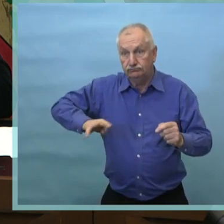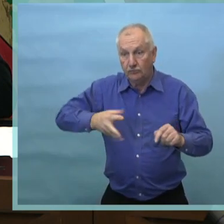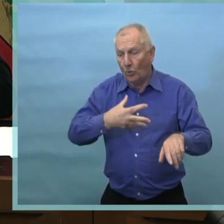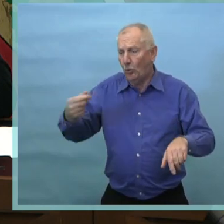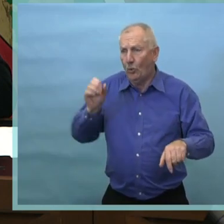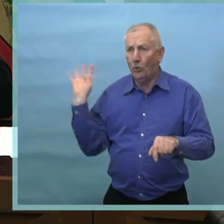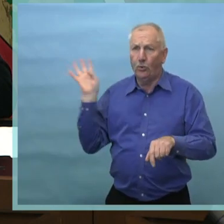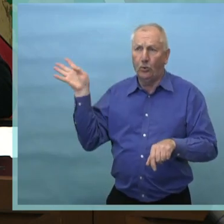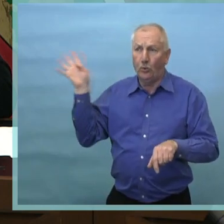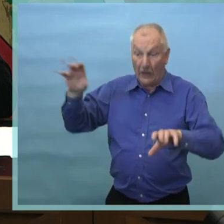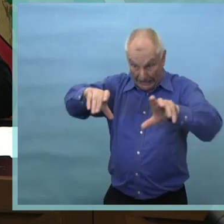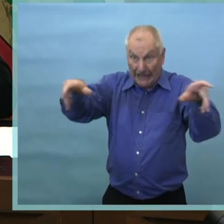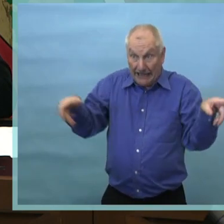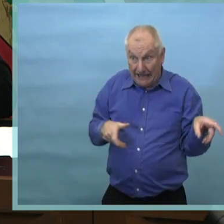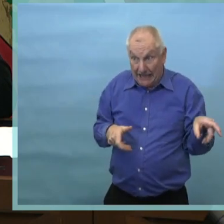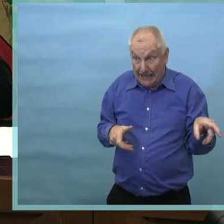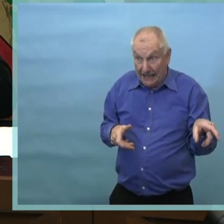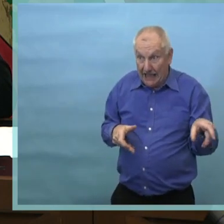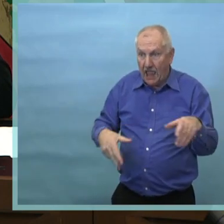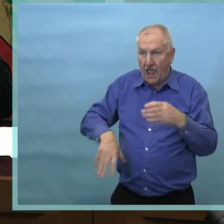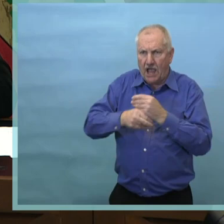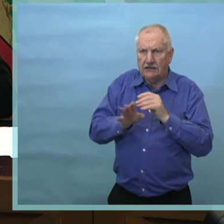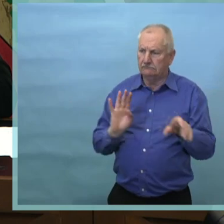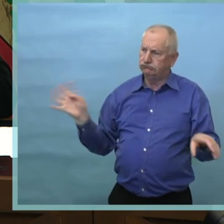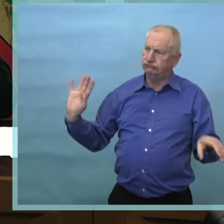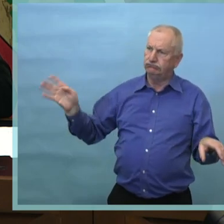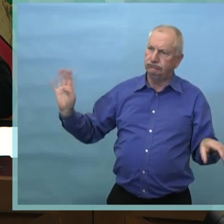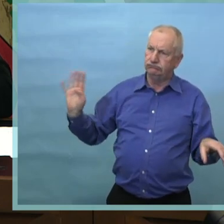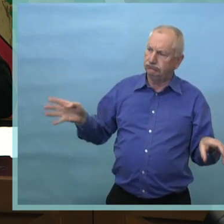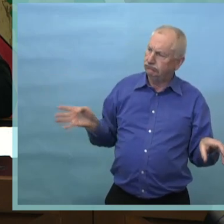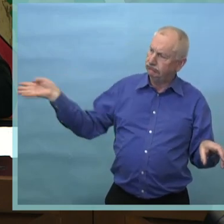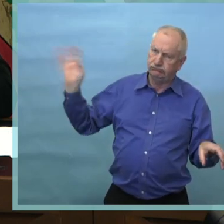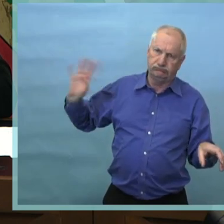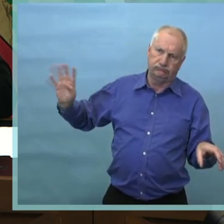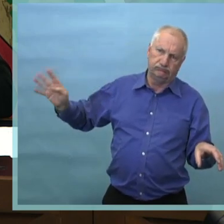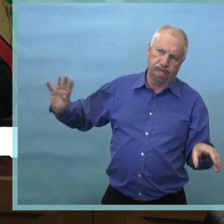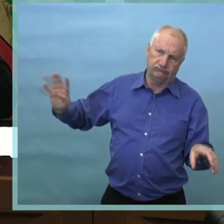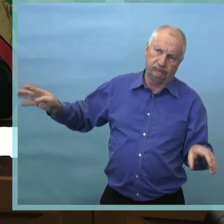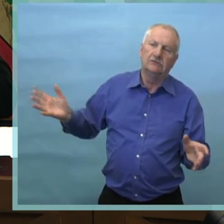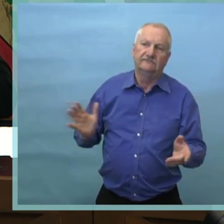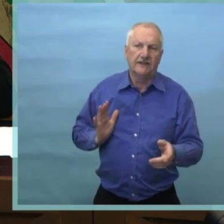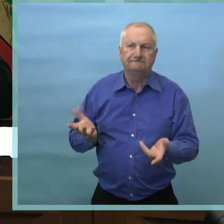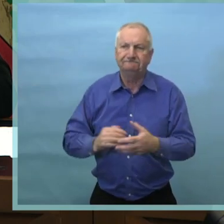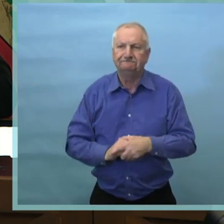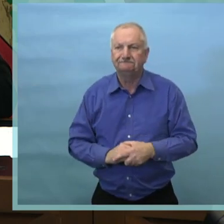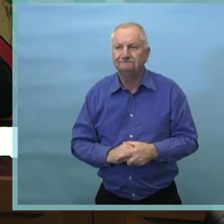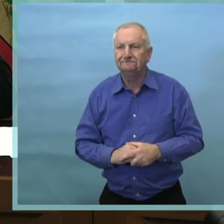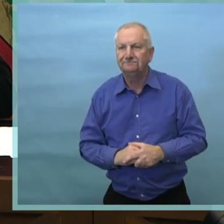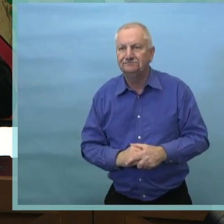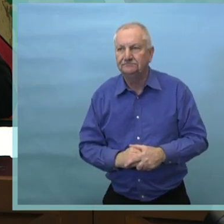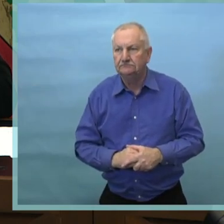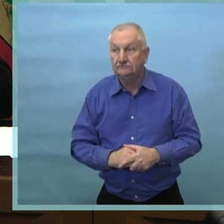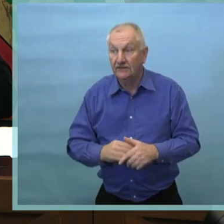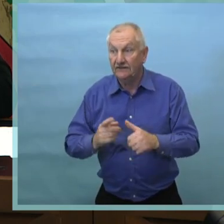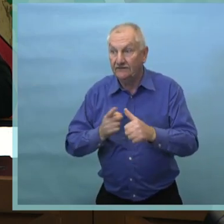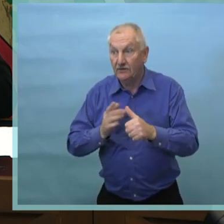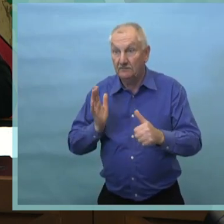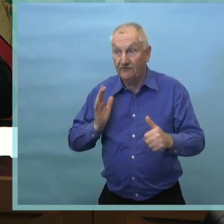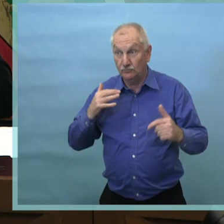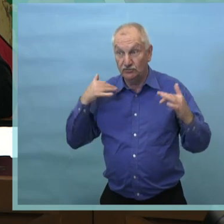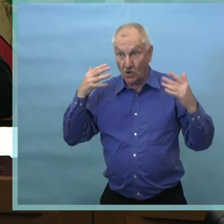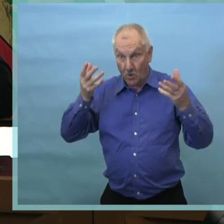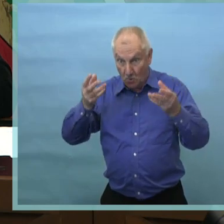dikes, we make sure that we have pumps available so that if there is, you know, initially it would have been snow melt and then it's any kind of